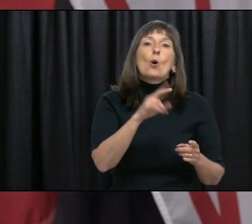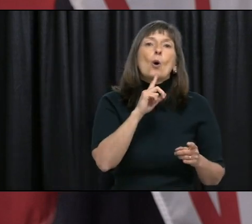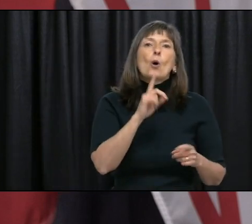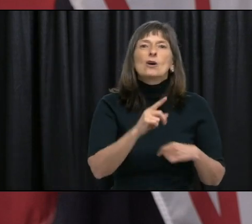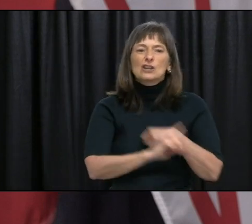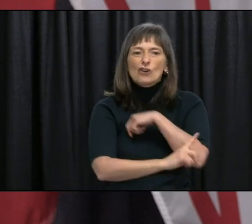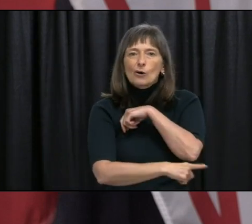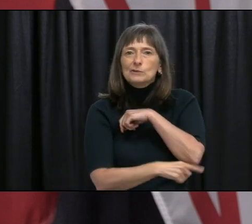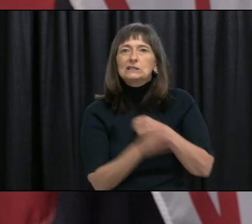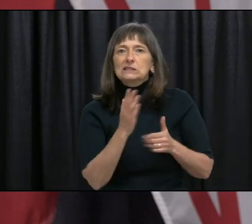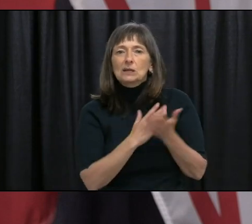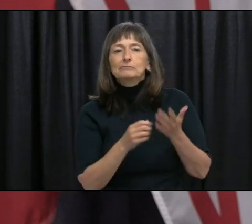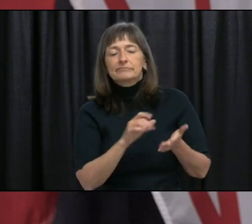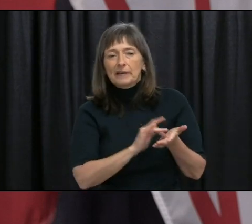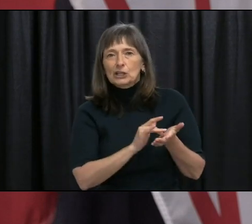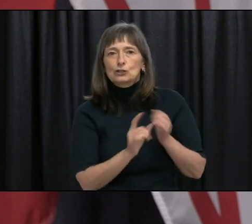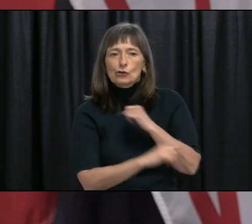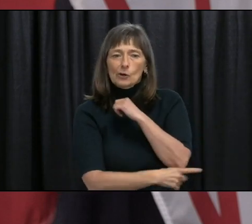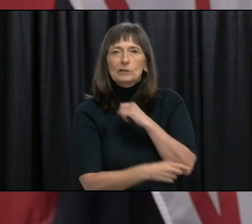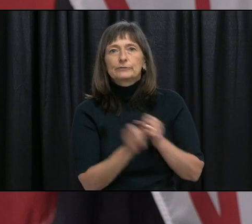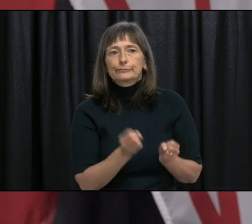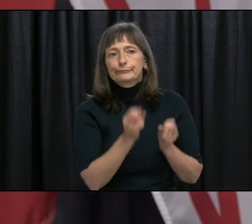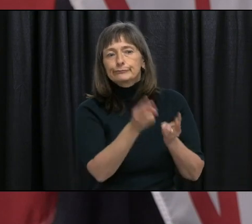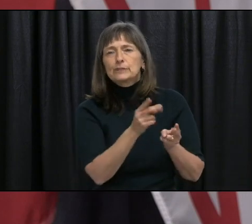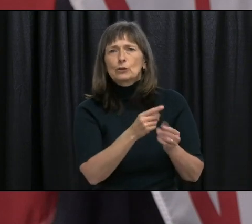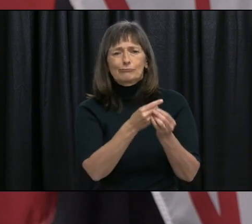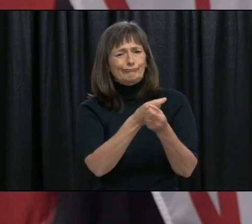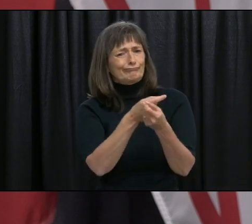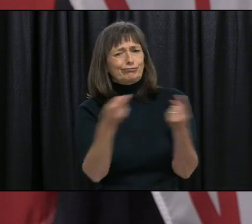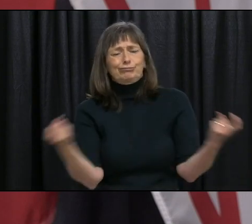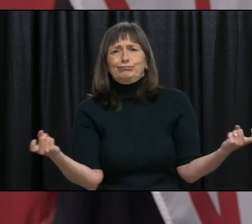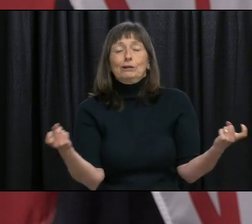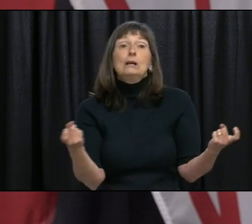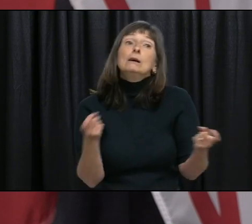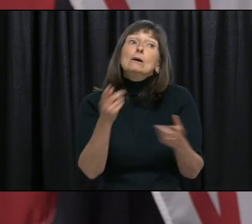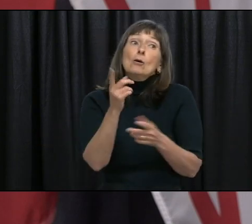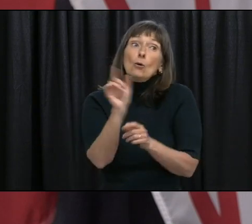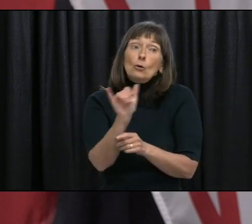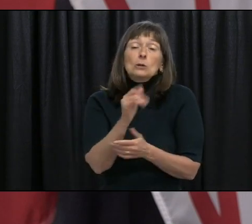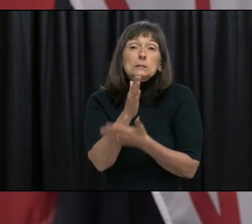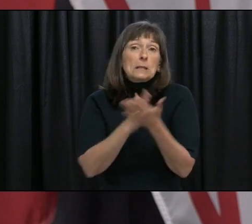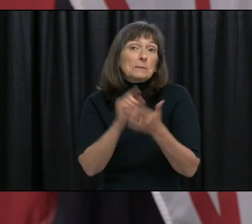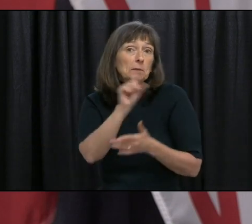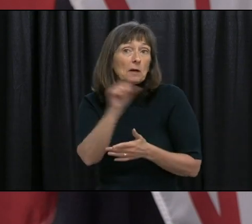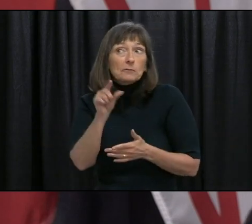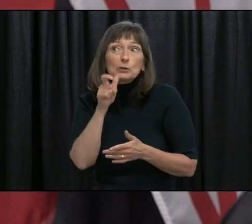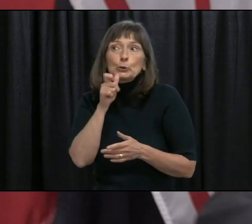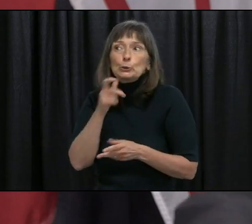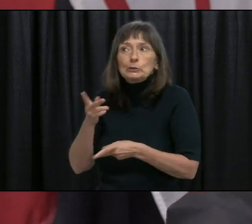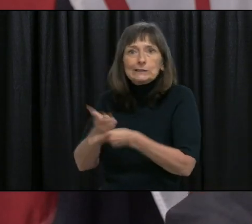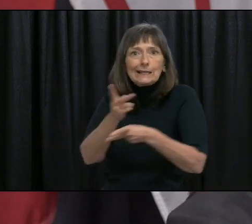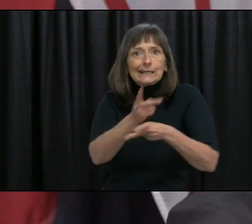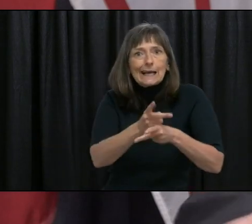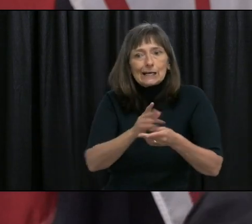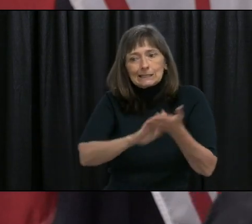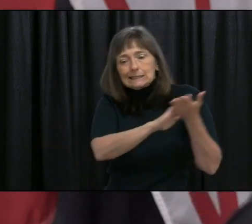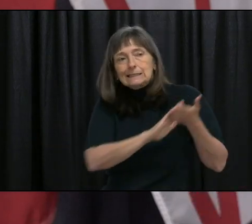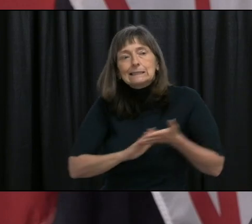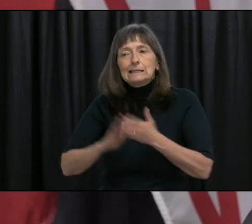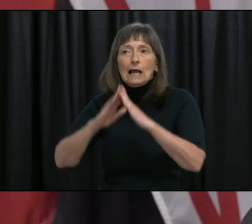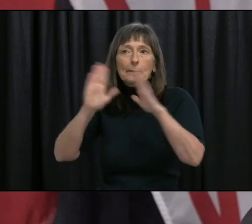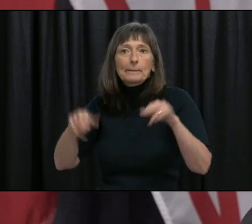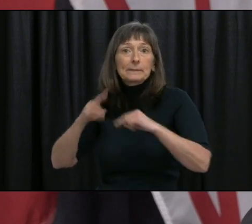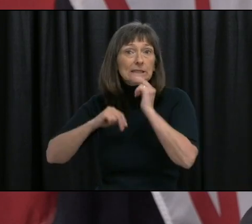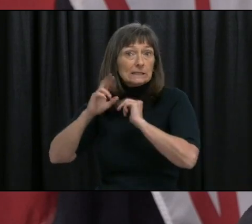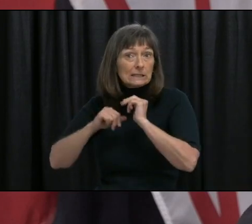So it's a broad range. And also for those that work within government who help maintain government buildings. Employees in manufacturing